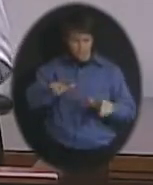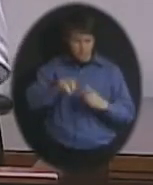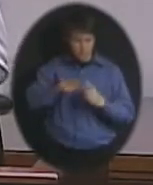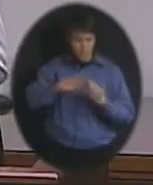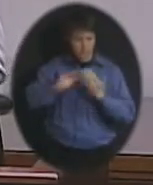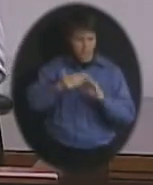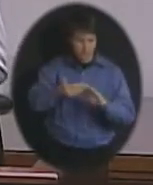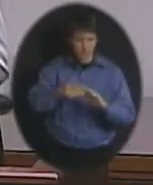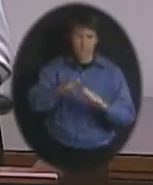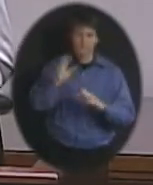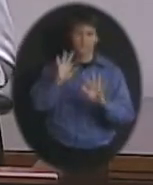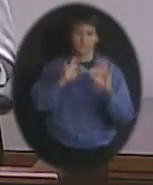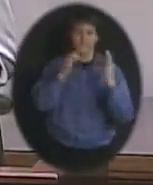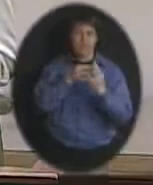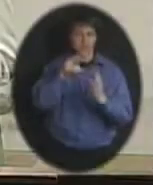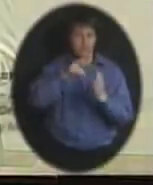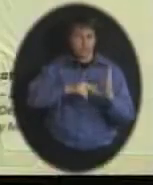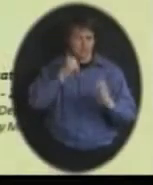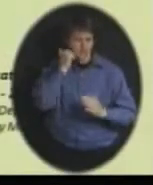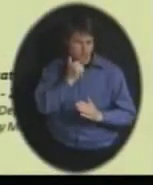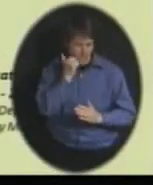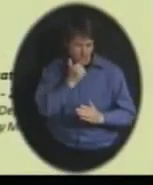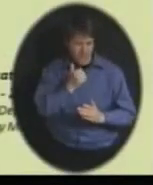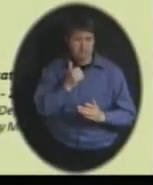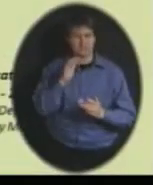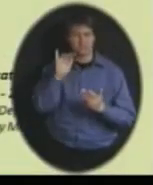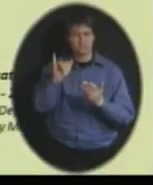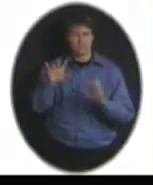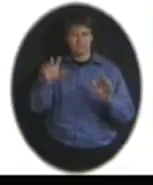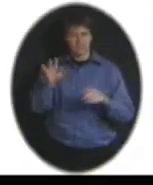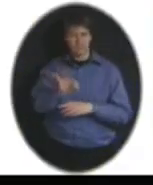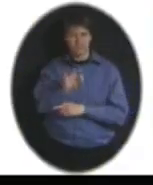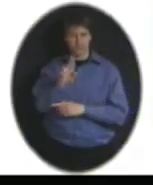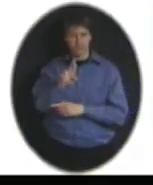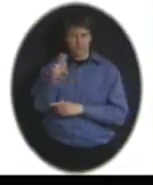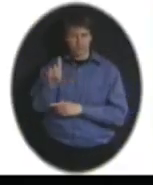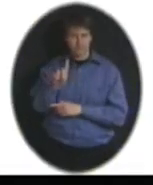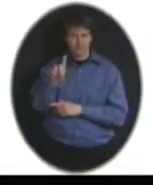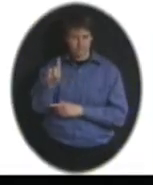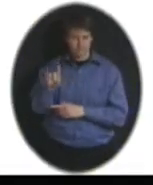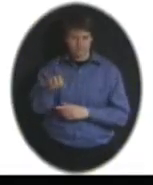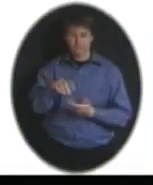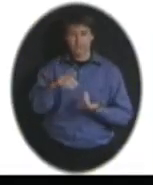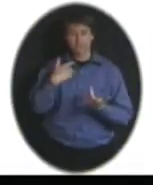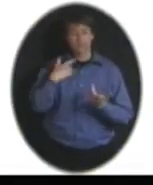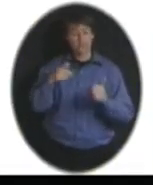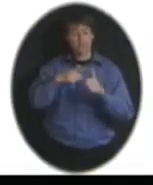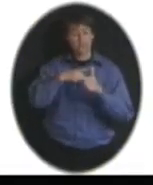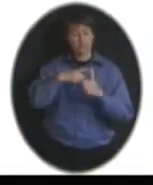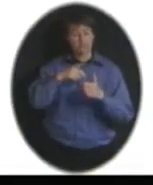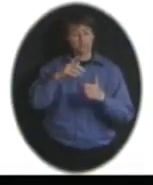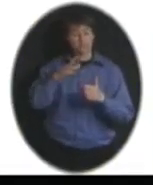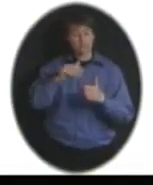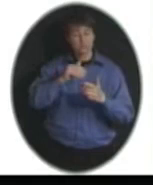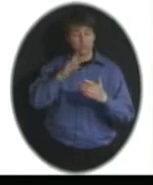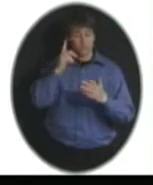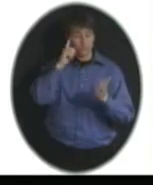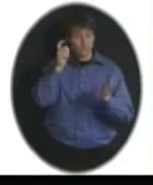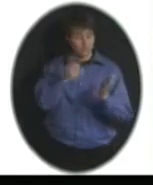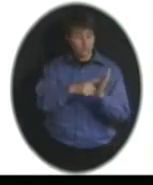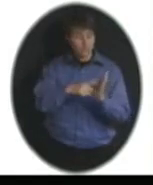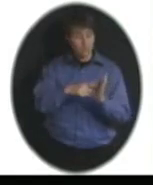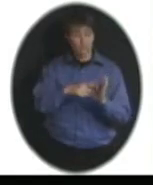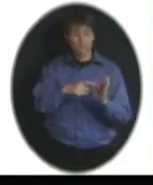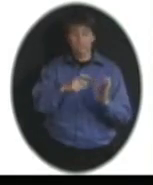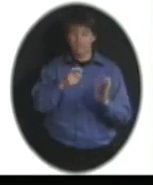And Families Read Every Day, of course, is what the acronym FRED stands for. The first thing I'd like to do is to recognize that this would not have